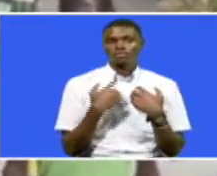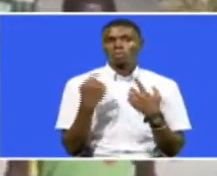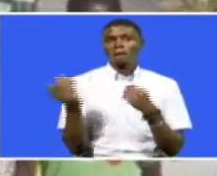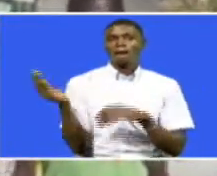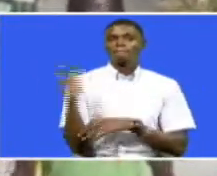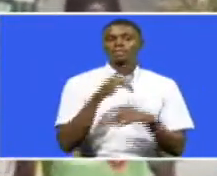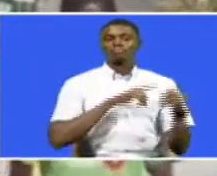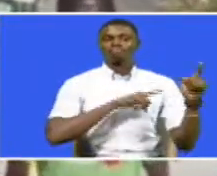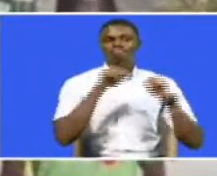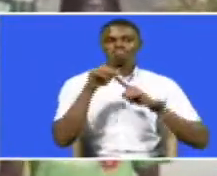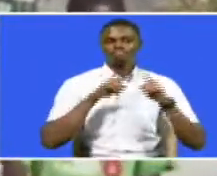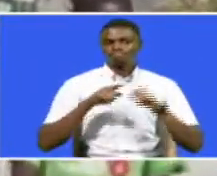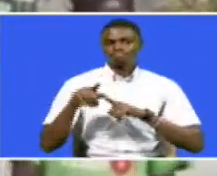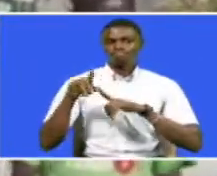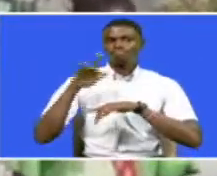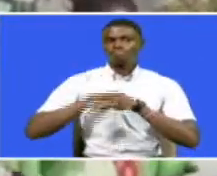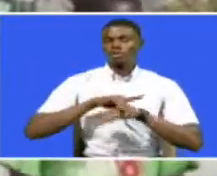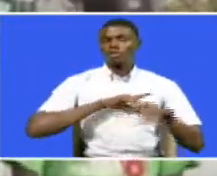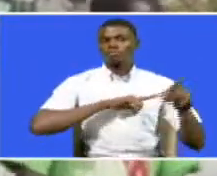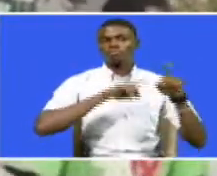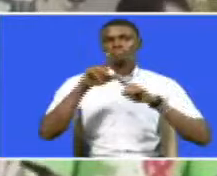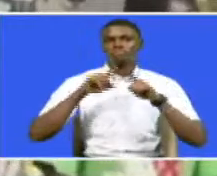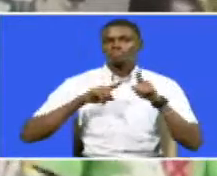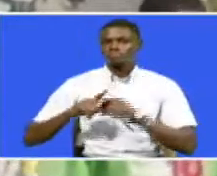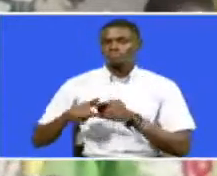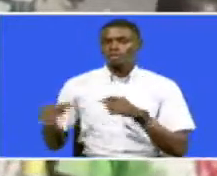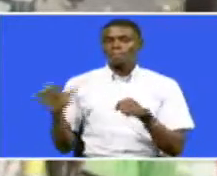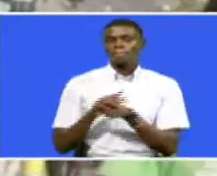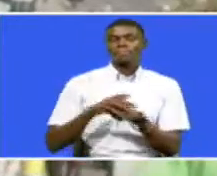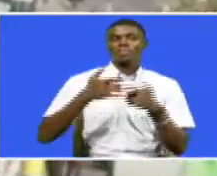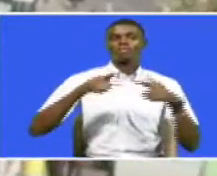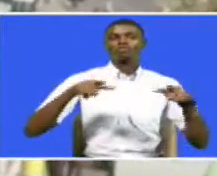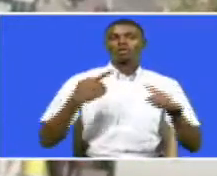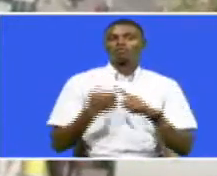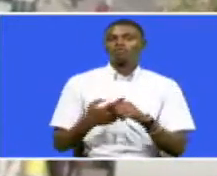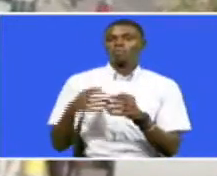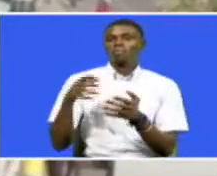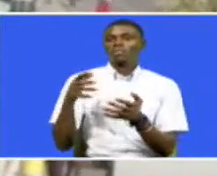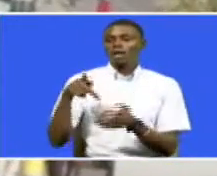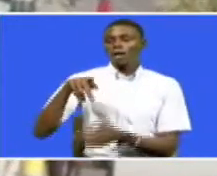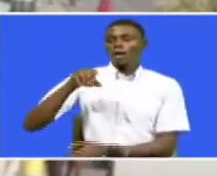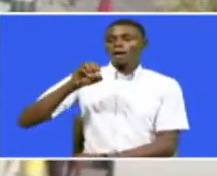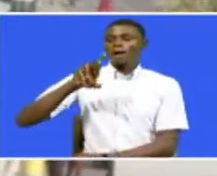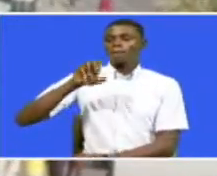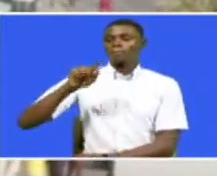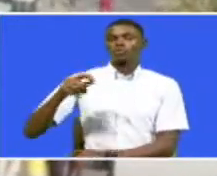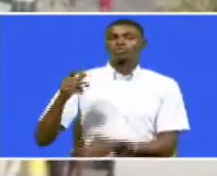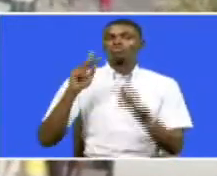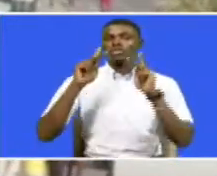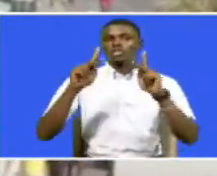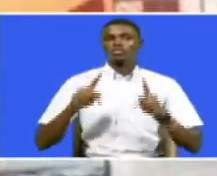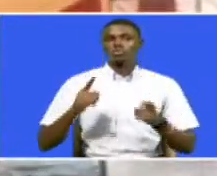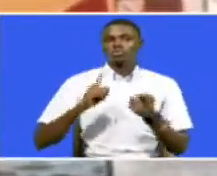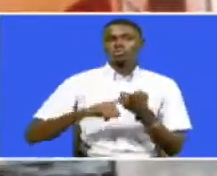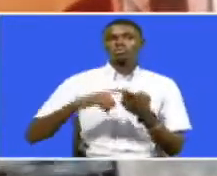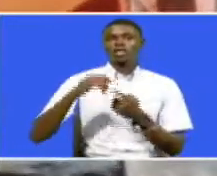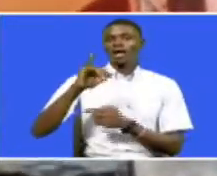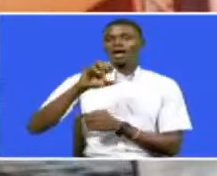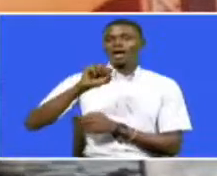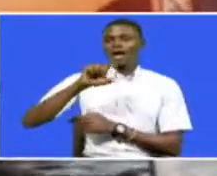a journey, a mission to transverse the entire lake from the port of Kisumu to the islands of the lake.